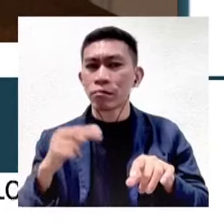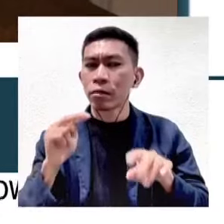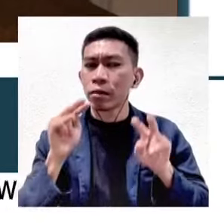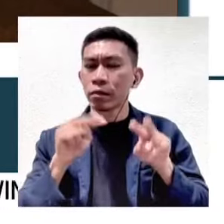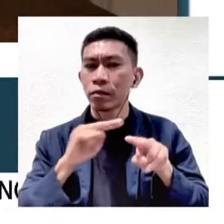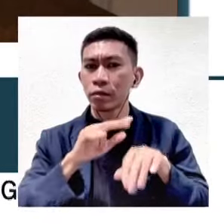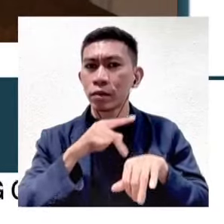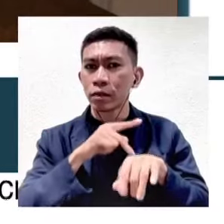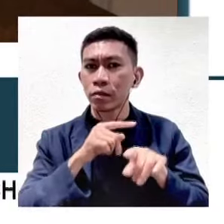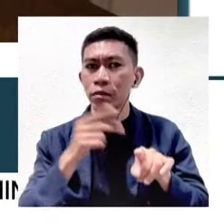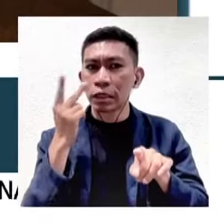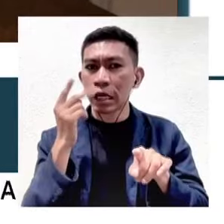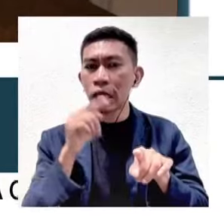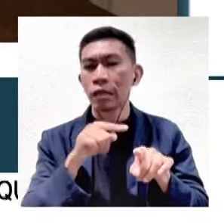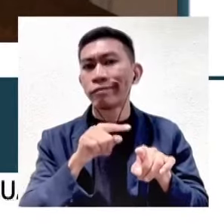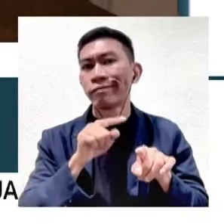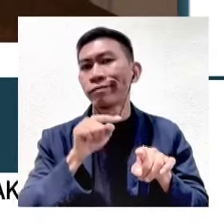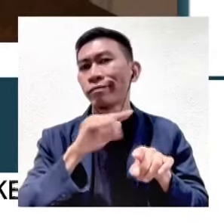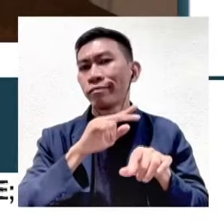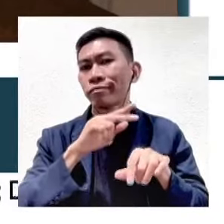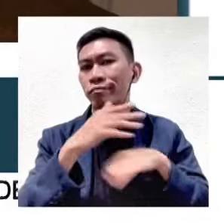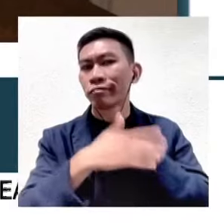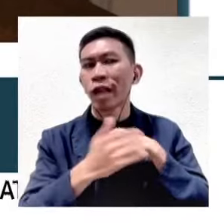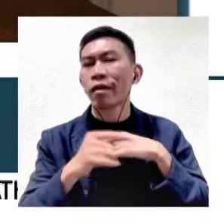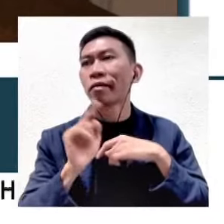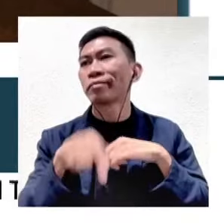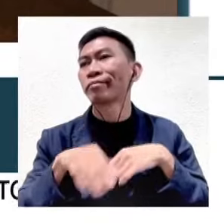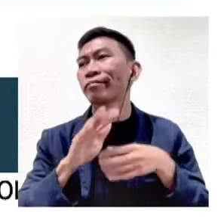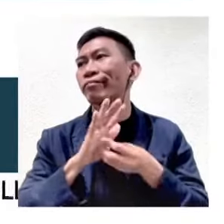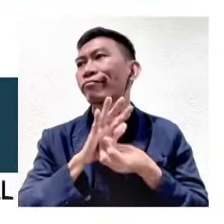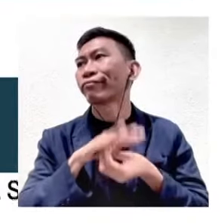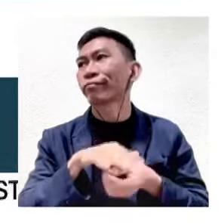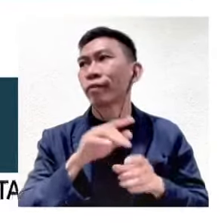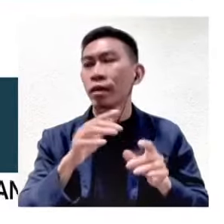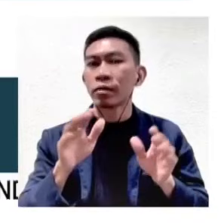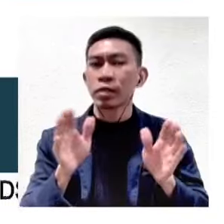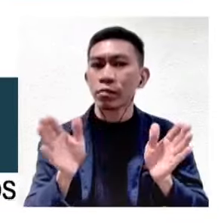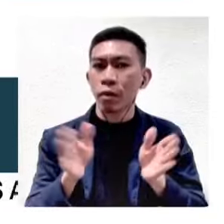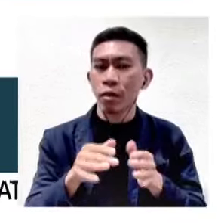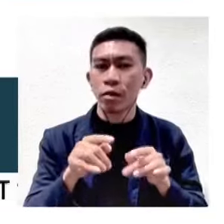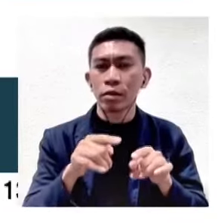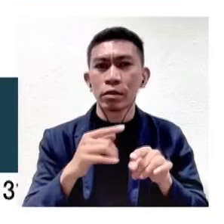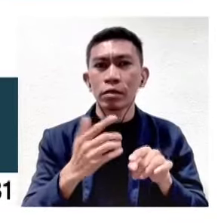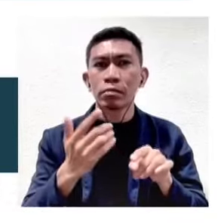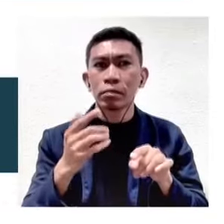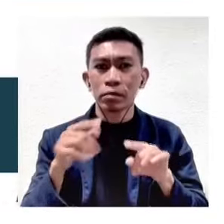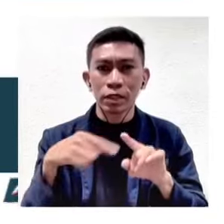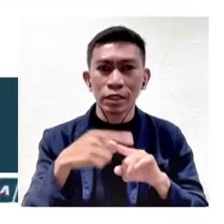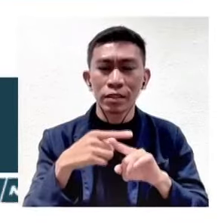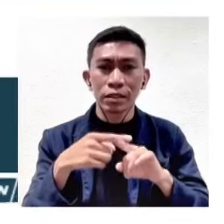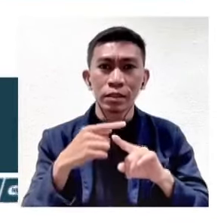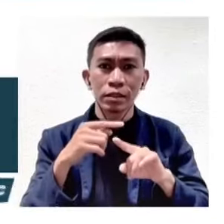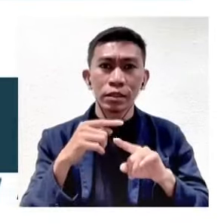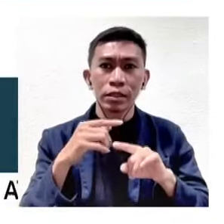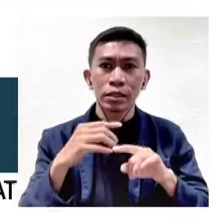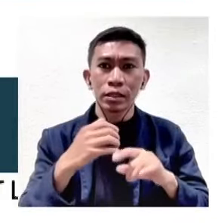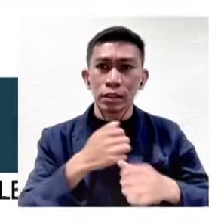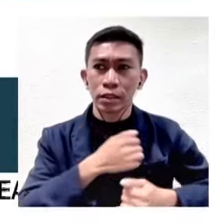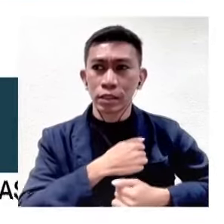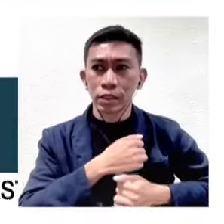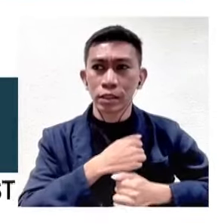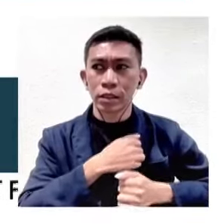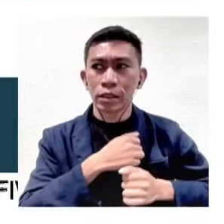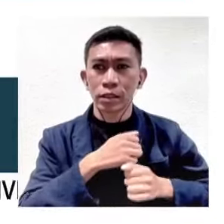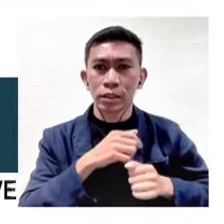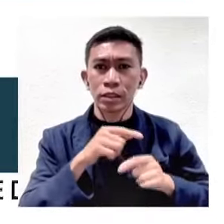push around because of the size of the Philippines maritime, the Navy and the Coast Guard. And so I think that